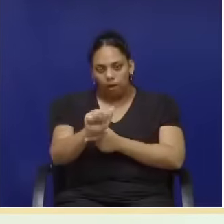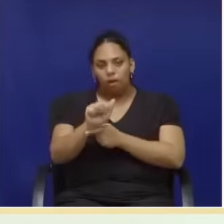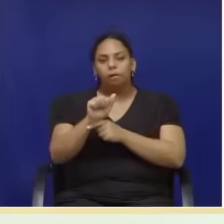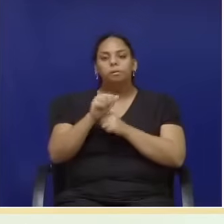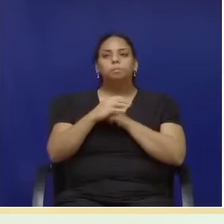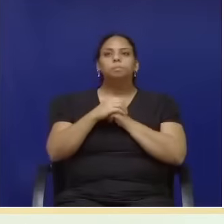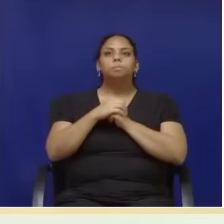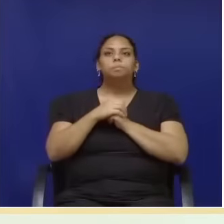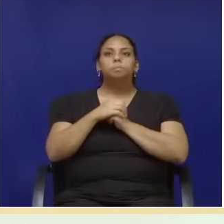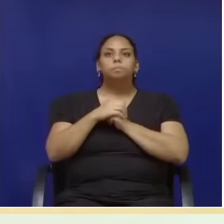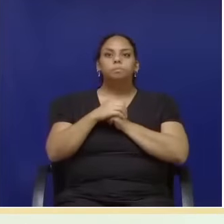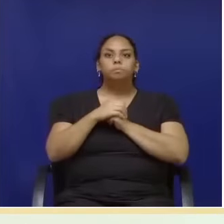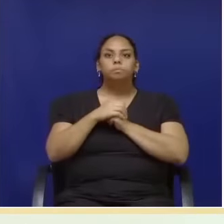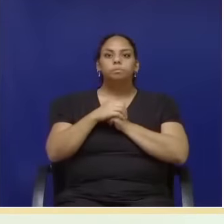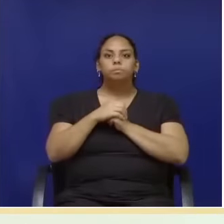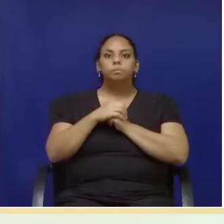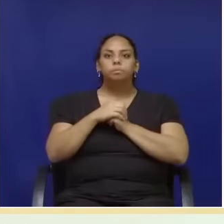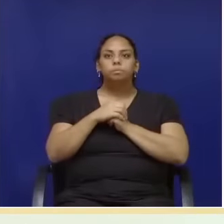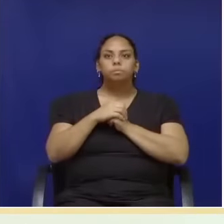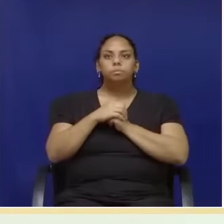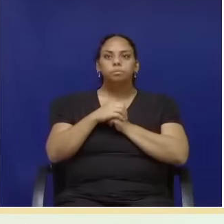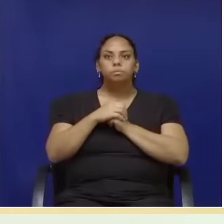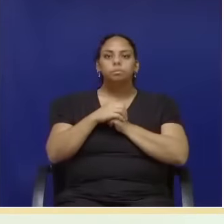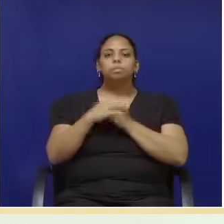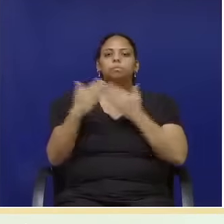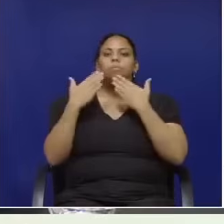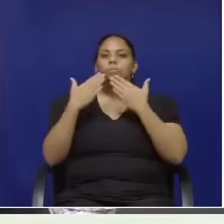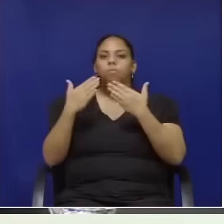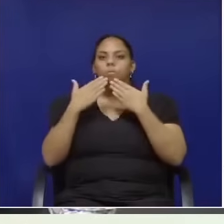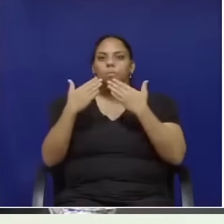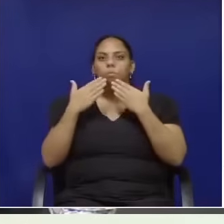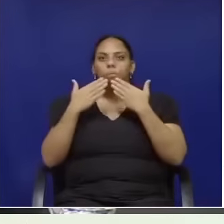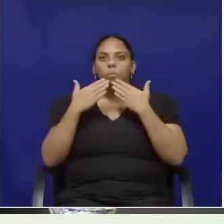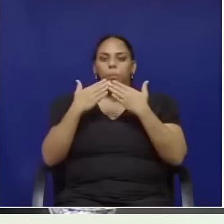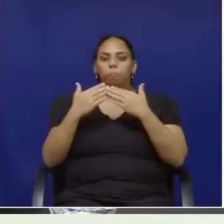Ngithokoze mgcinisihlalo ngqongqothe